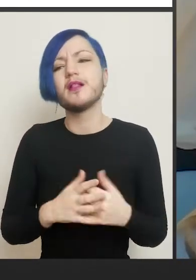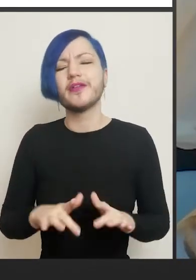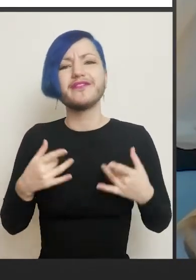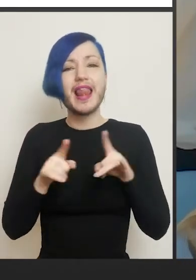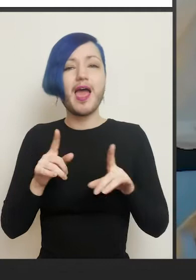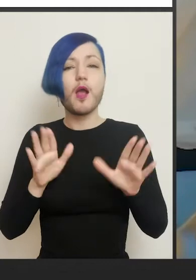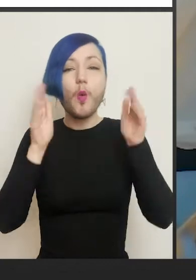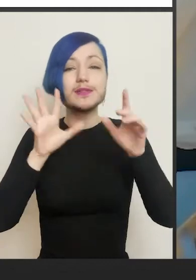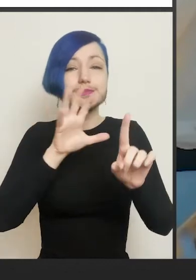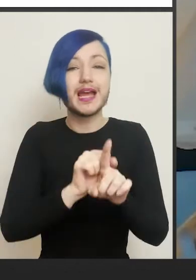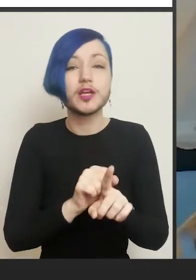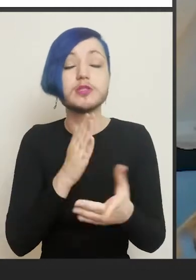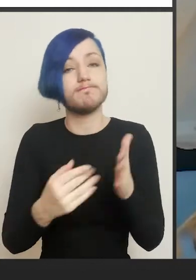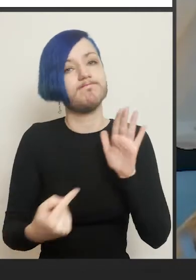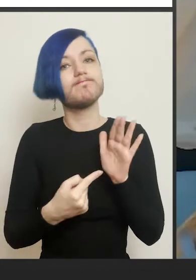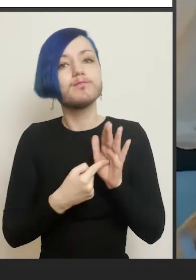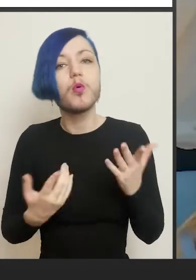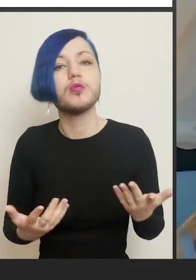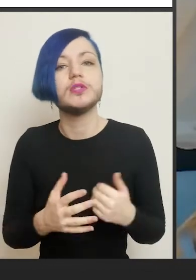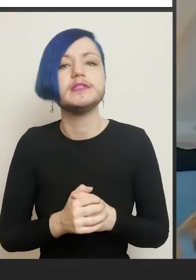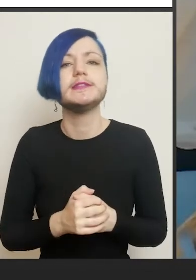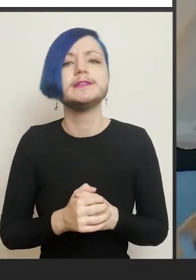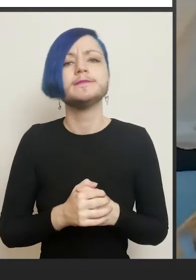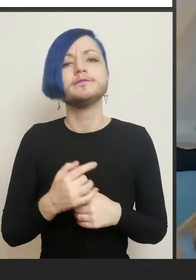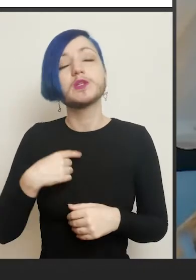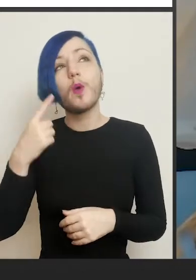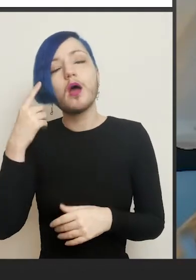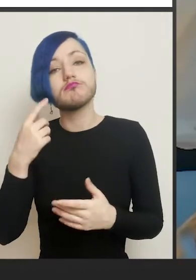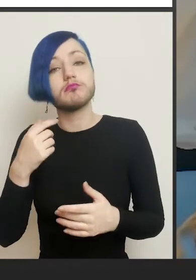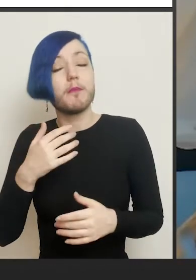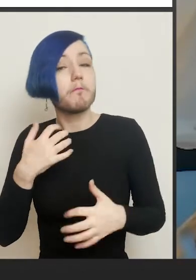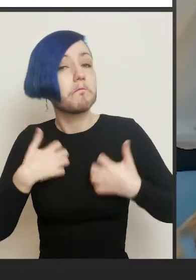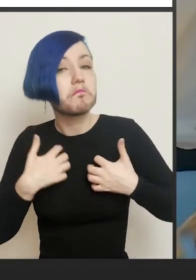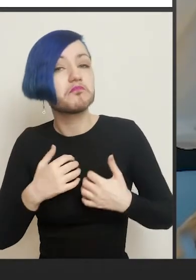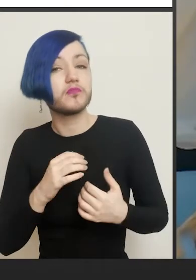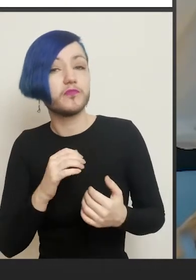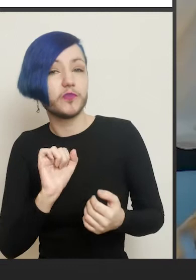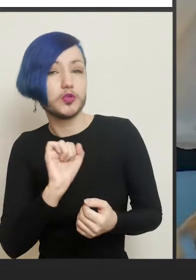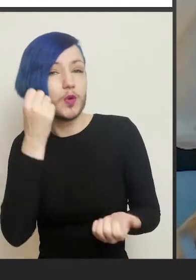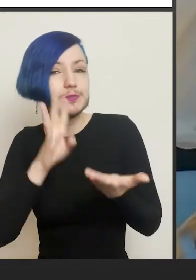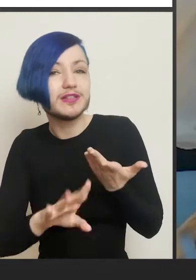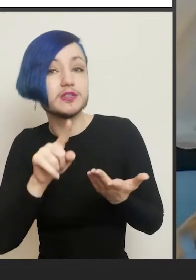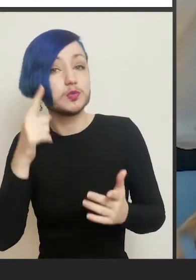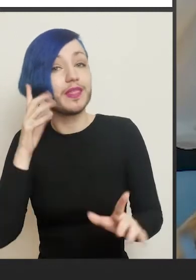that getting an autism diagnosis is really important. And I wonder whether it was important to you and what changed when it happened.